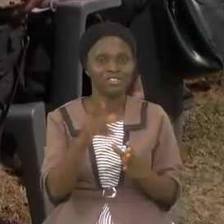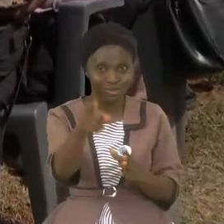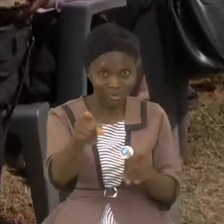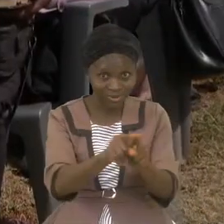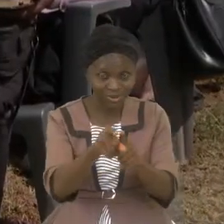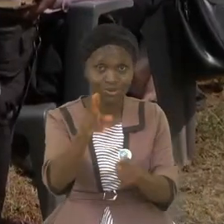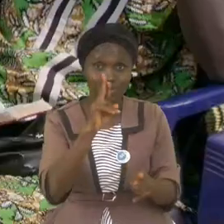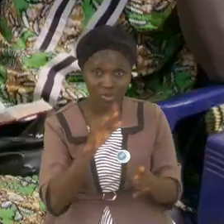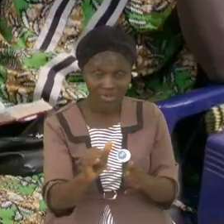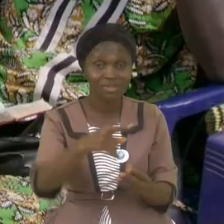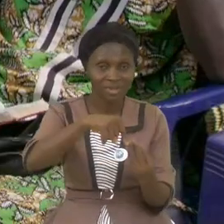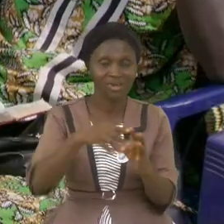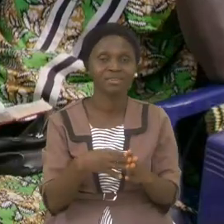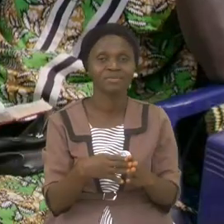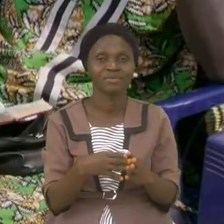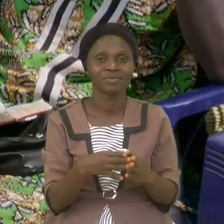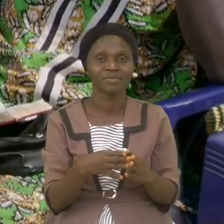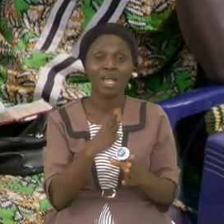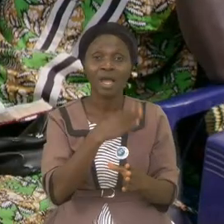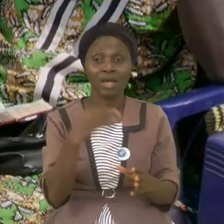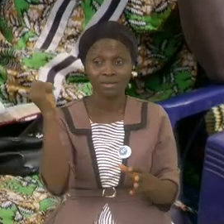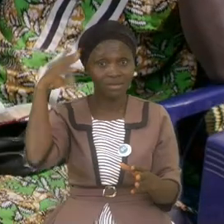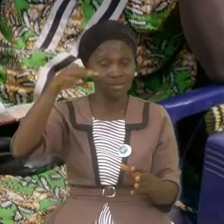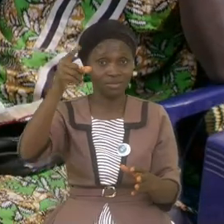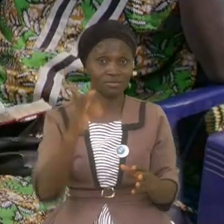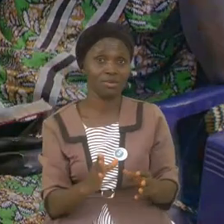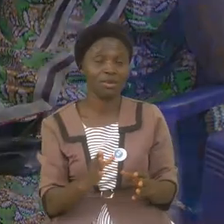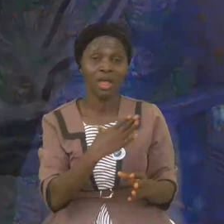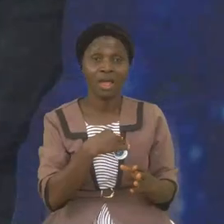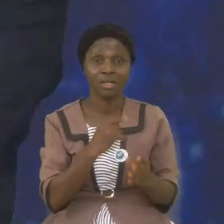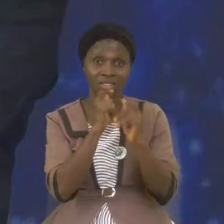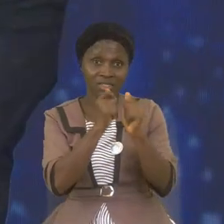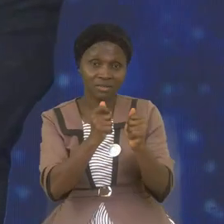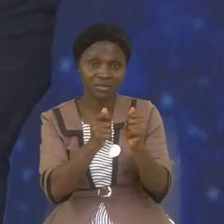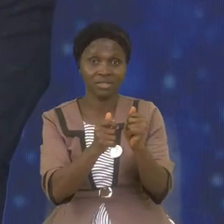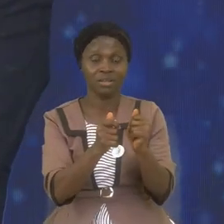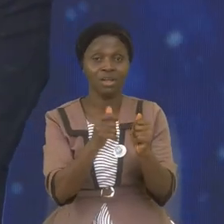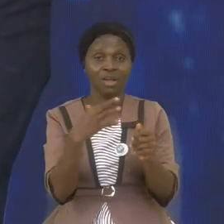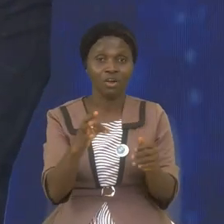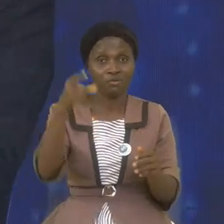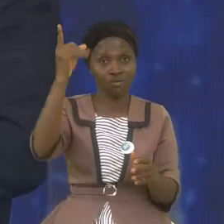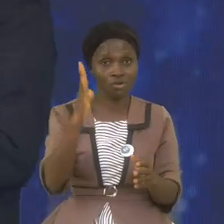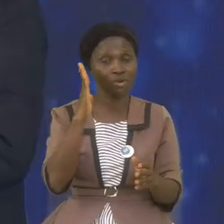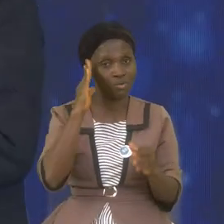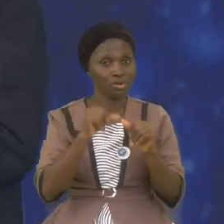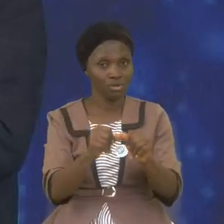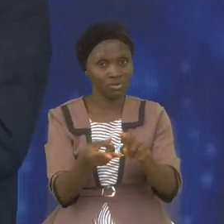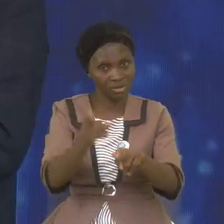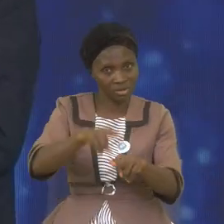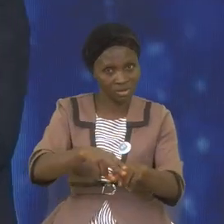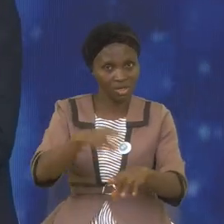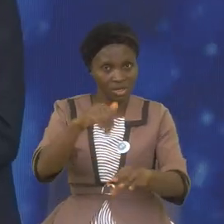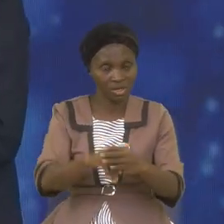said you're still around, and the grace of God and the gift of God will keep on increasing in